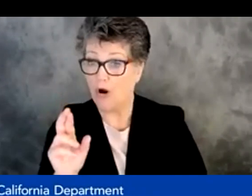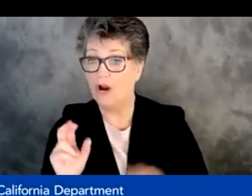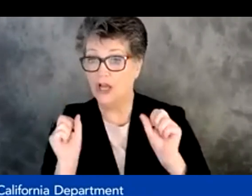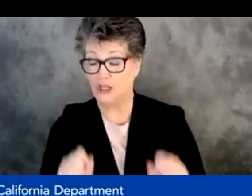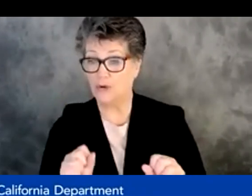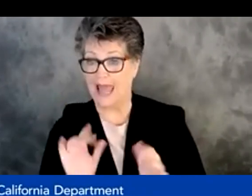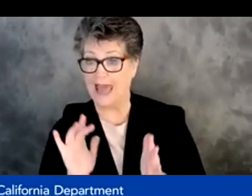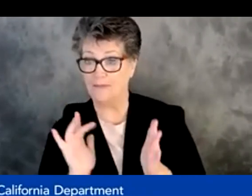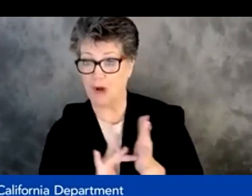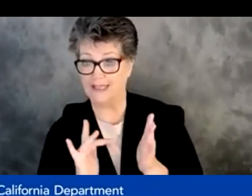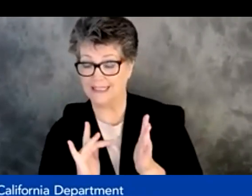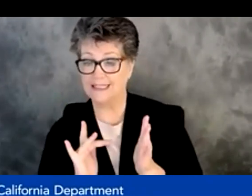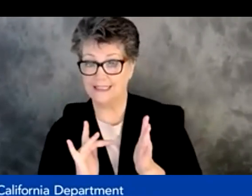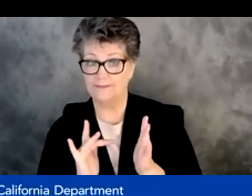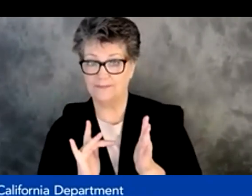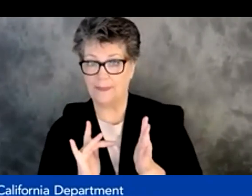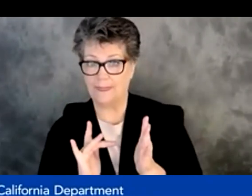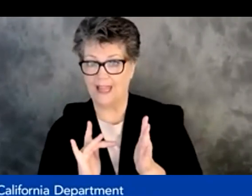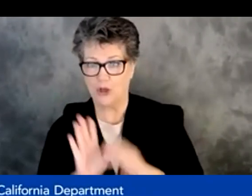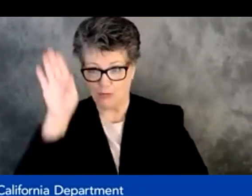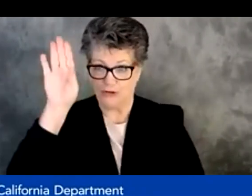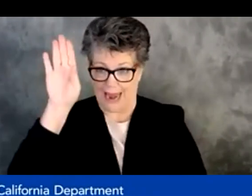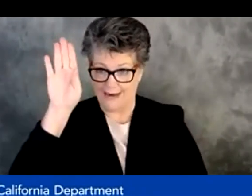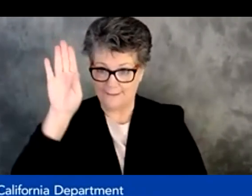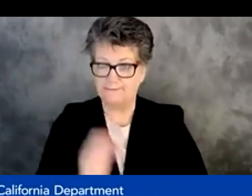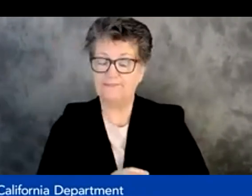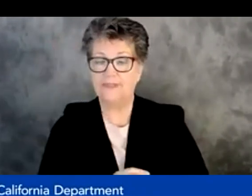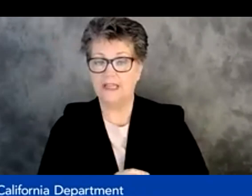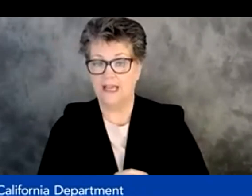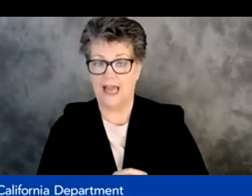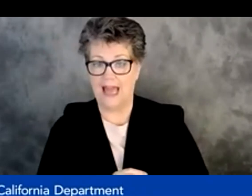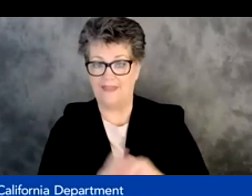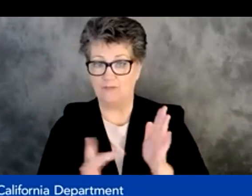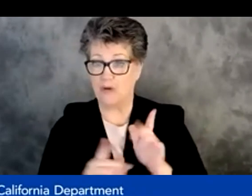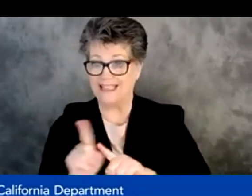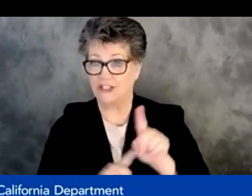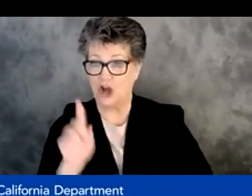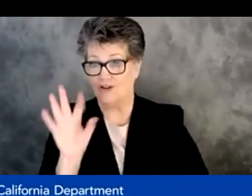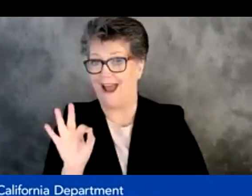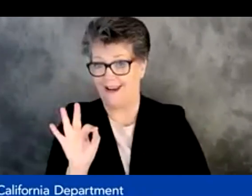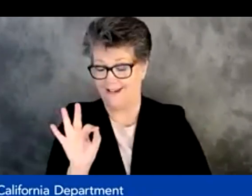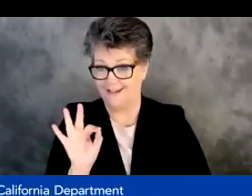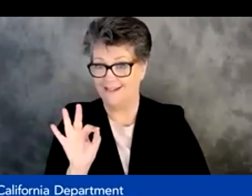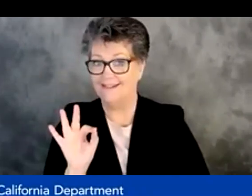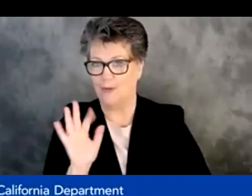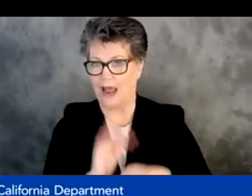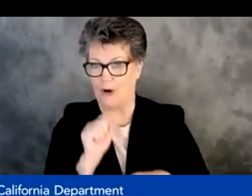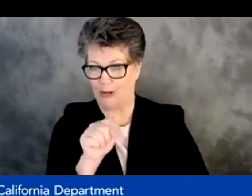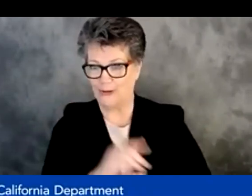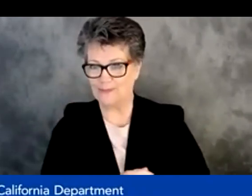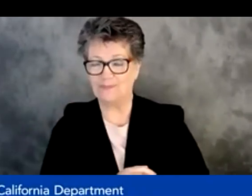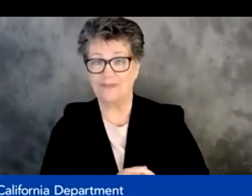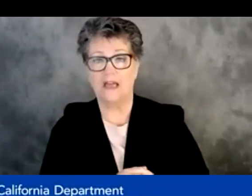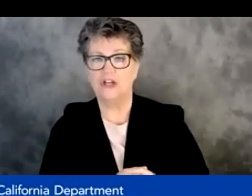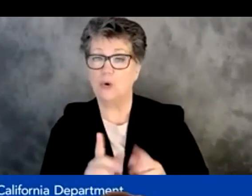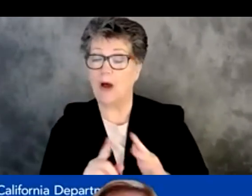can you can raise your hand and press *9 when I call on you. So I'll